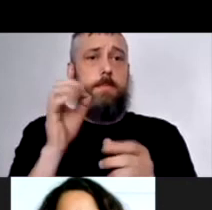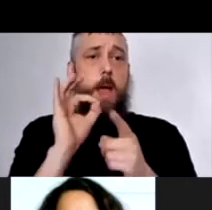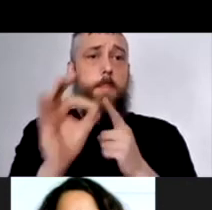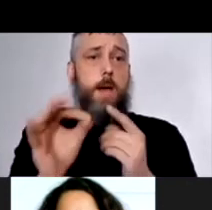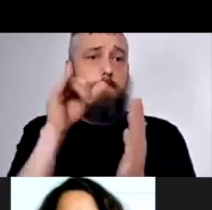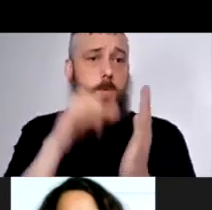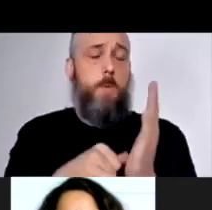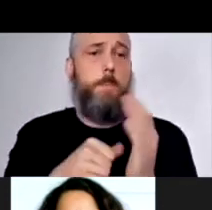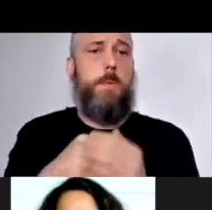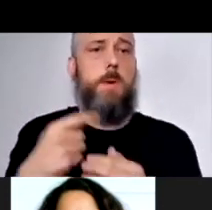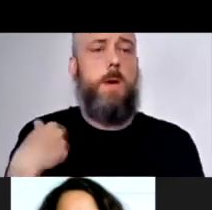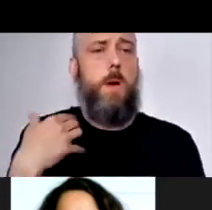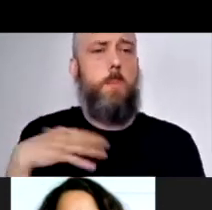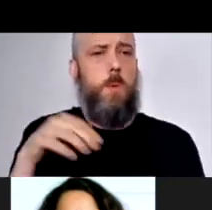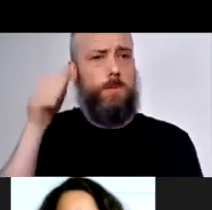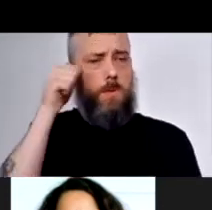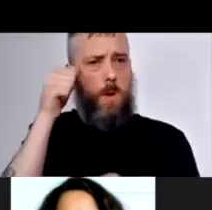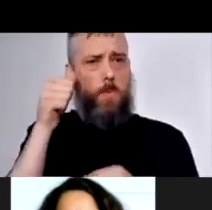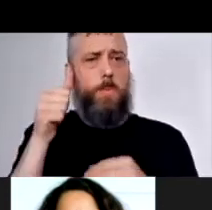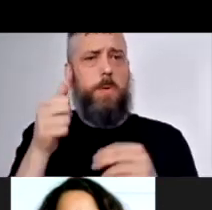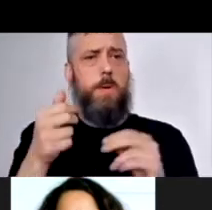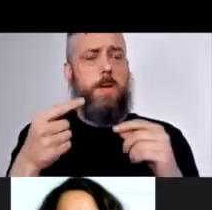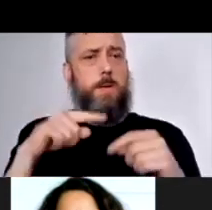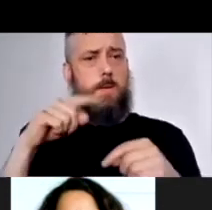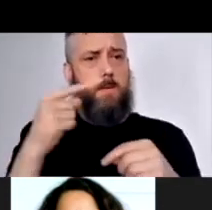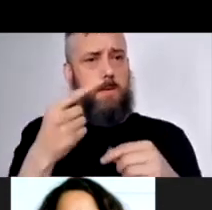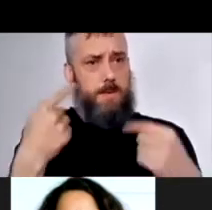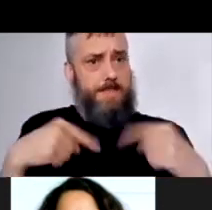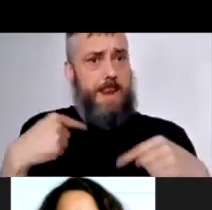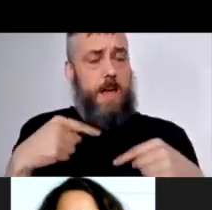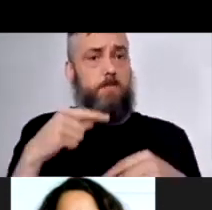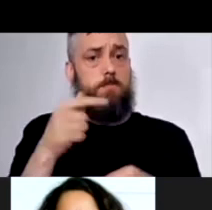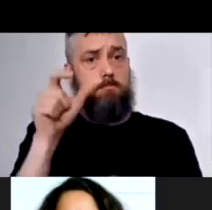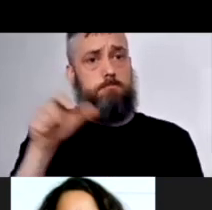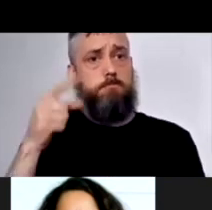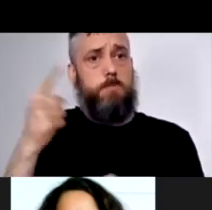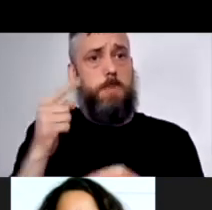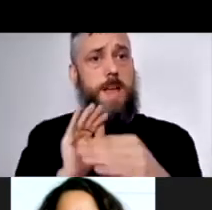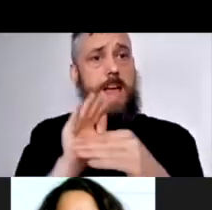So before I start the application process, and I would like to know